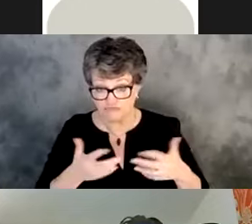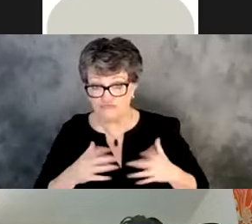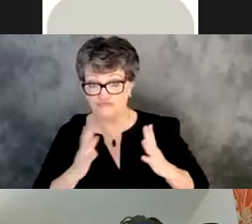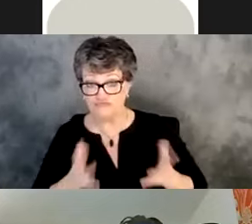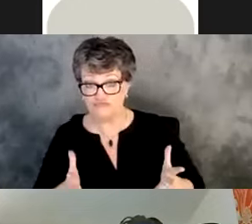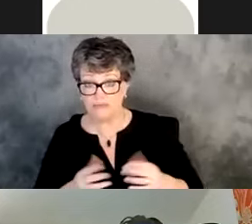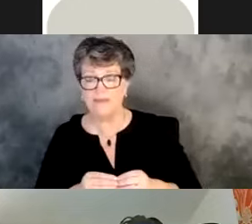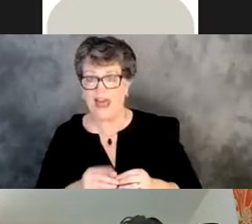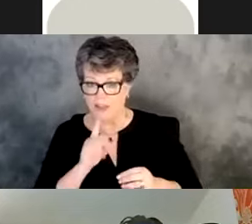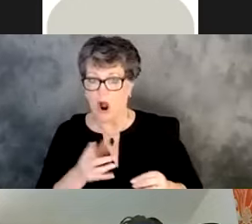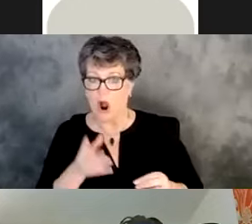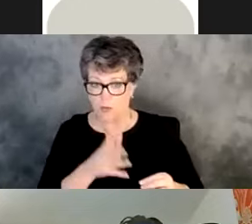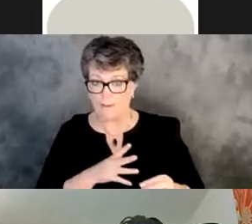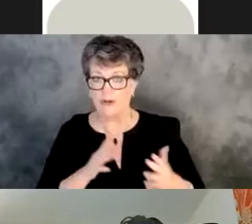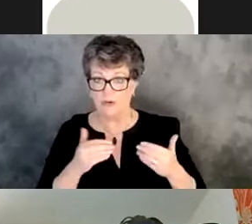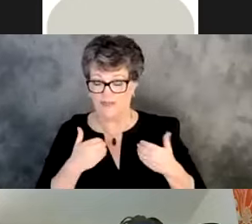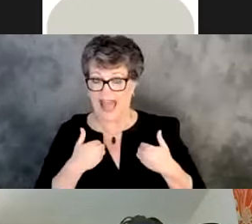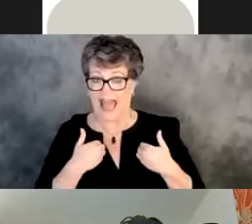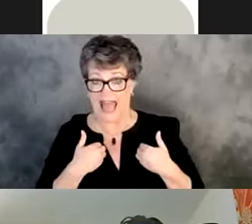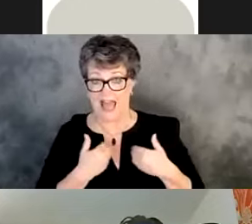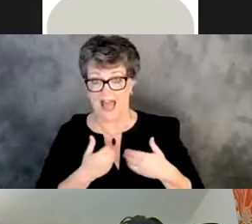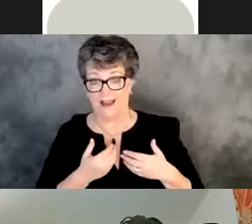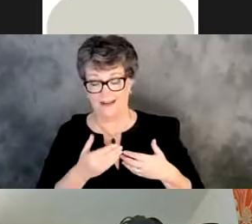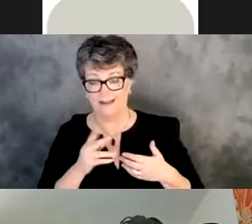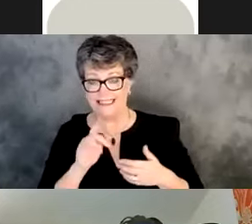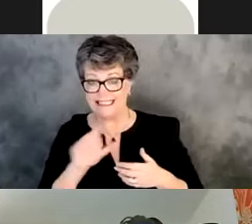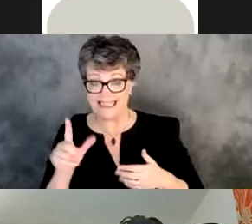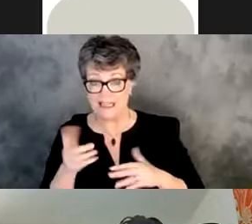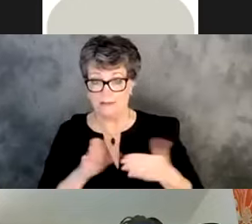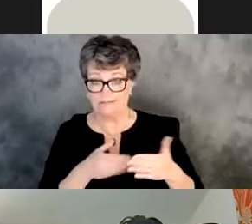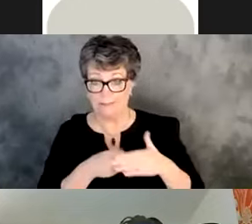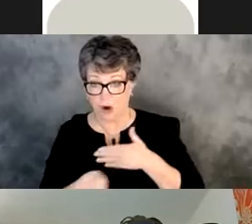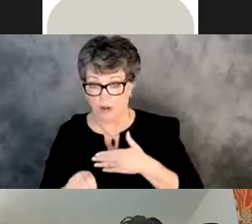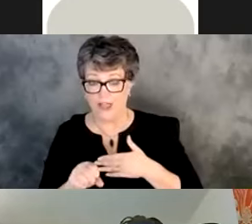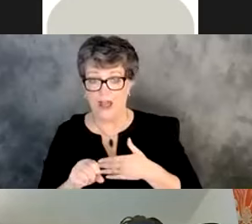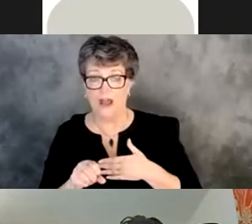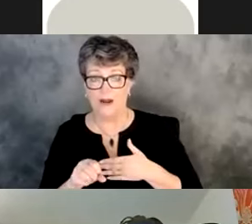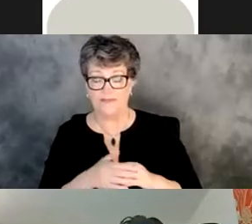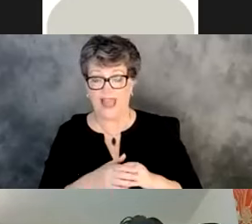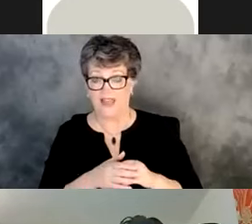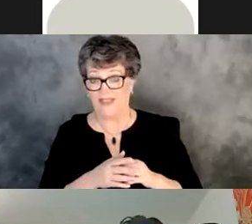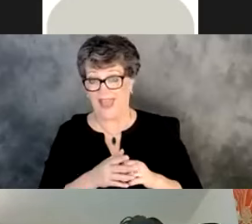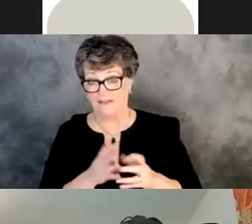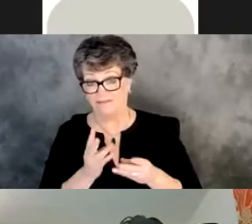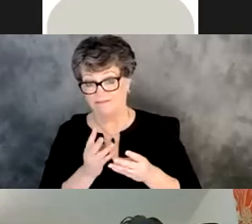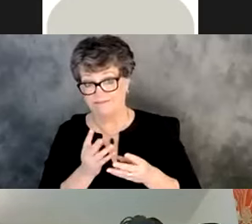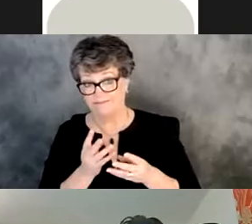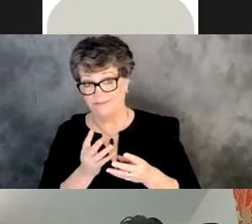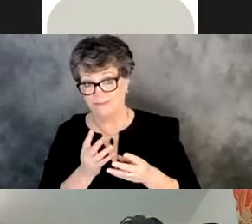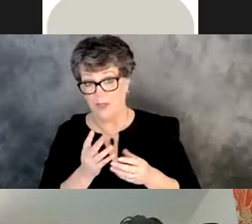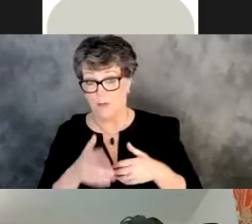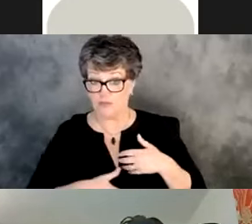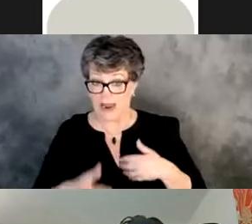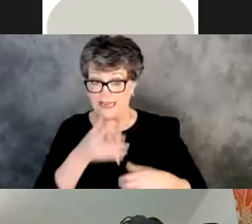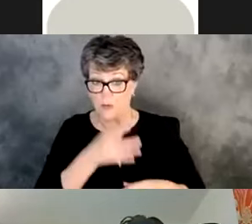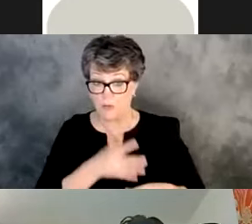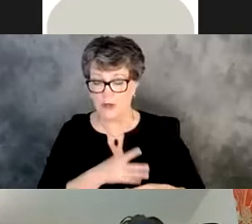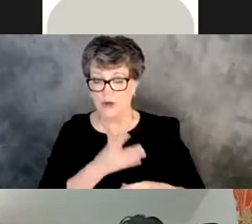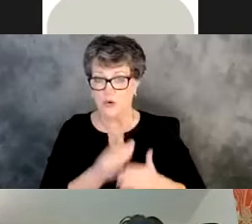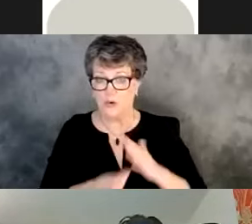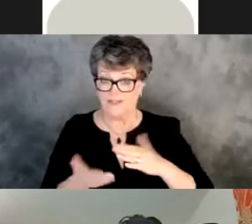are women who have had stillbirths. There are women, pregnant women who have passed away due to complications of COVID. The risks for COVID